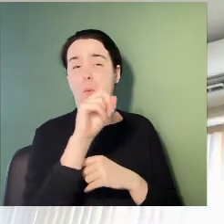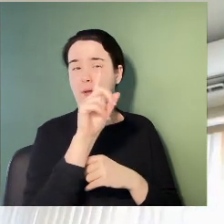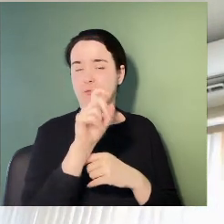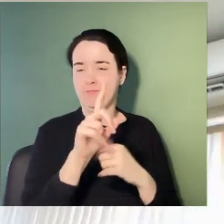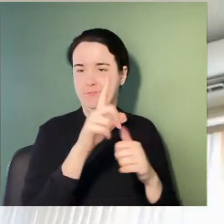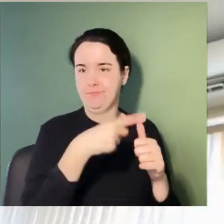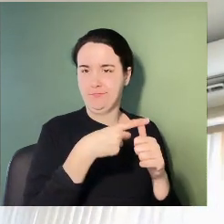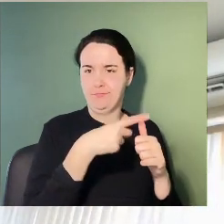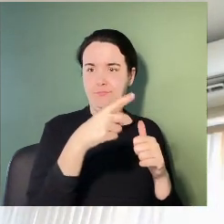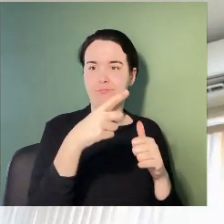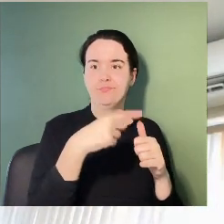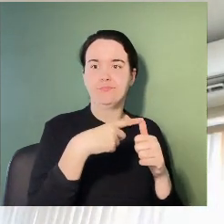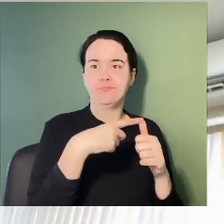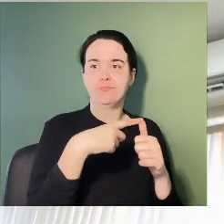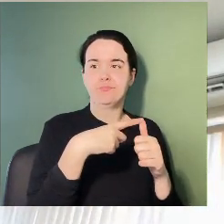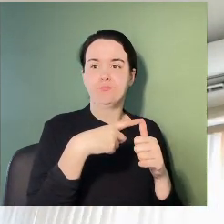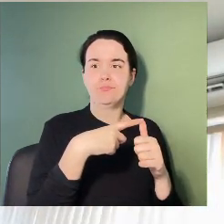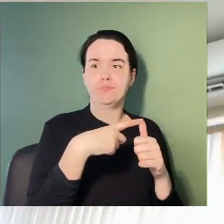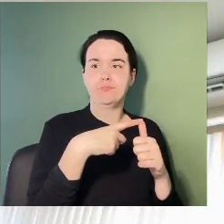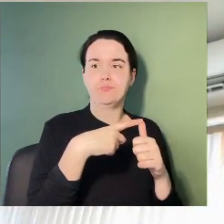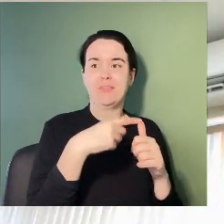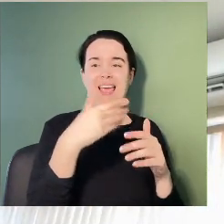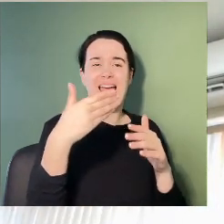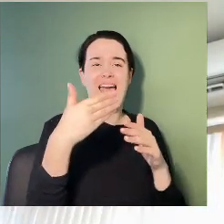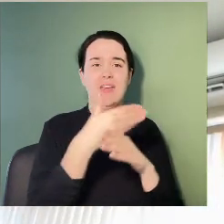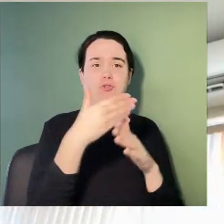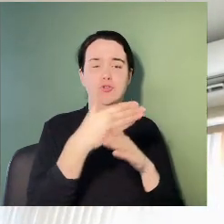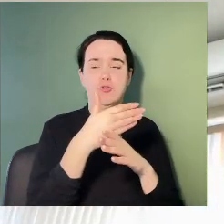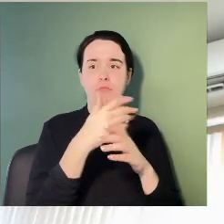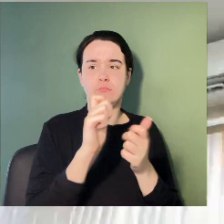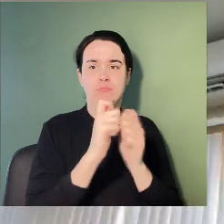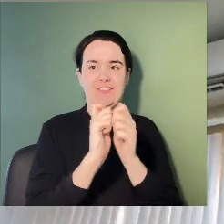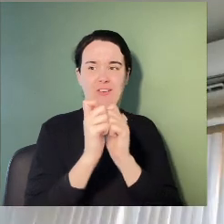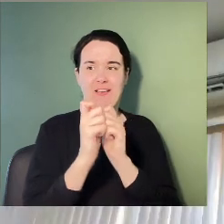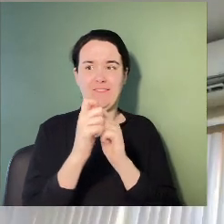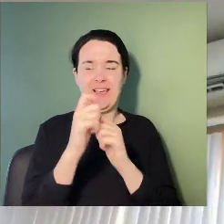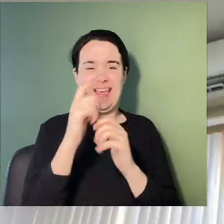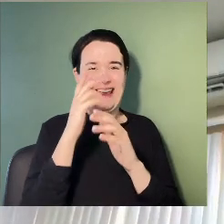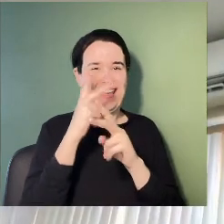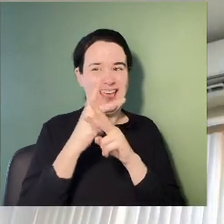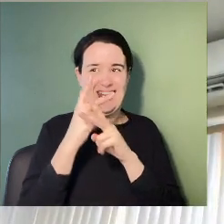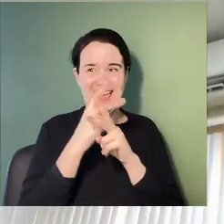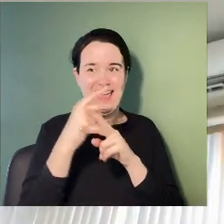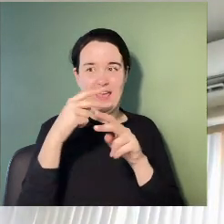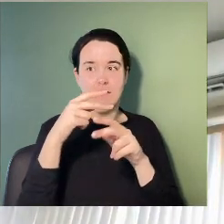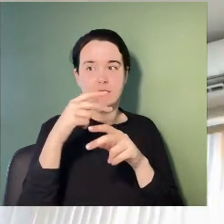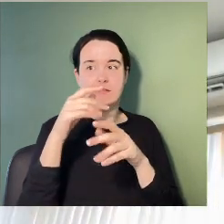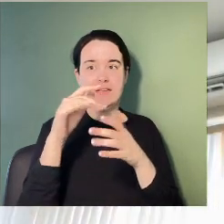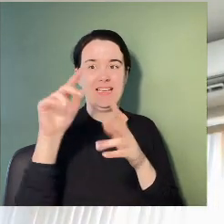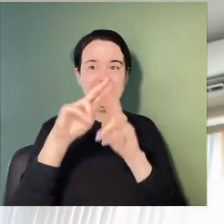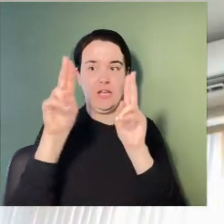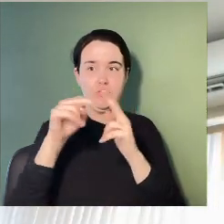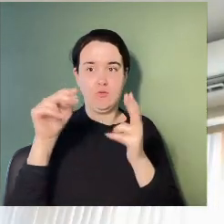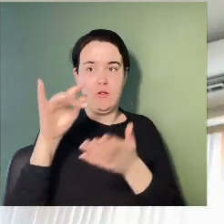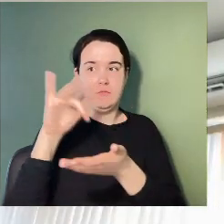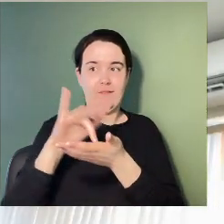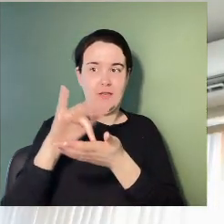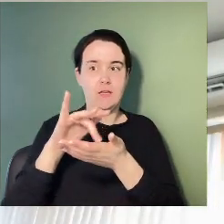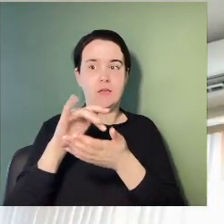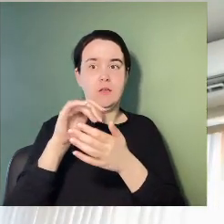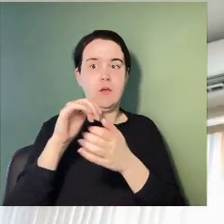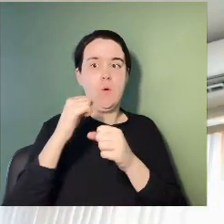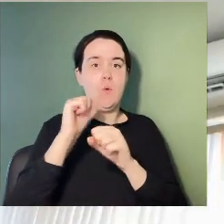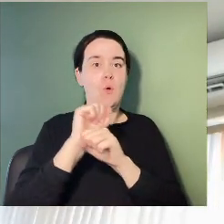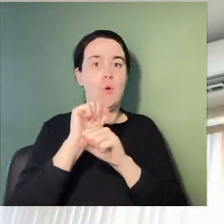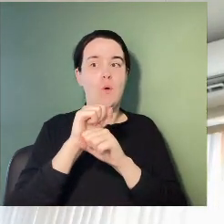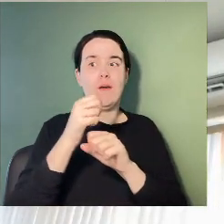Action Initiative, from Susie at Care International, from Yasmin at the Civic Tech Innovation Network, from Henry at